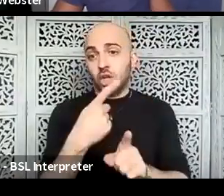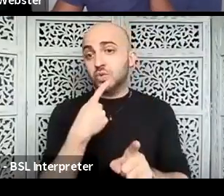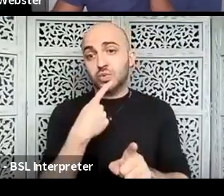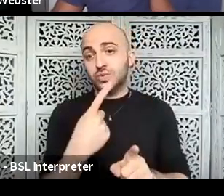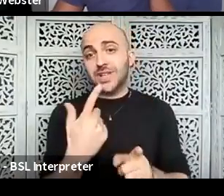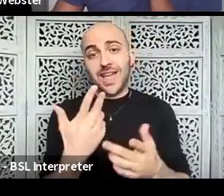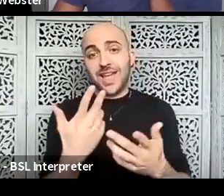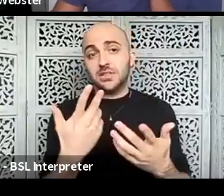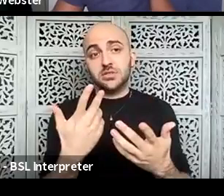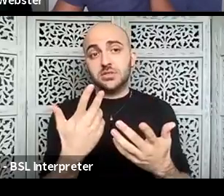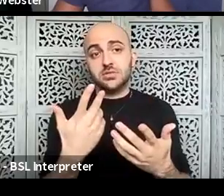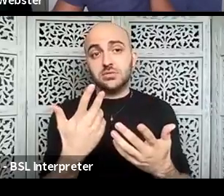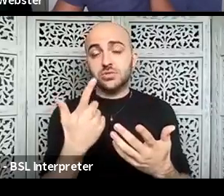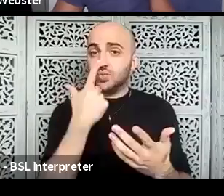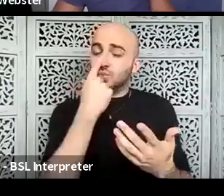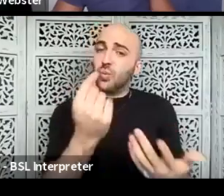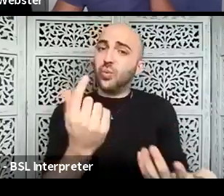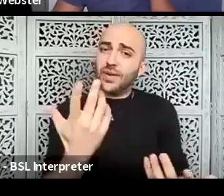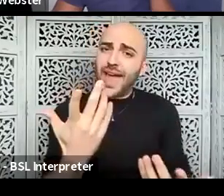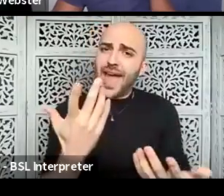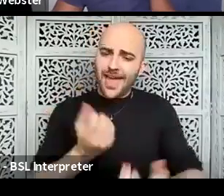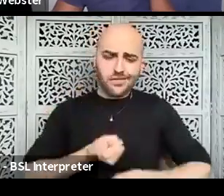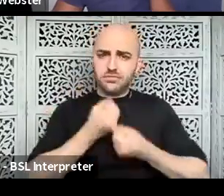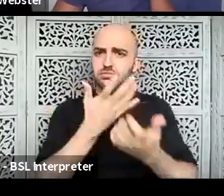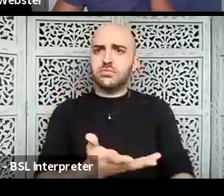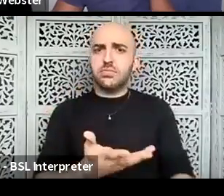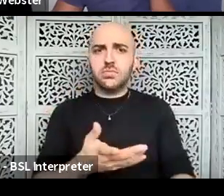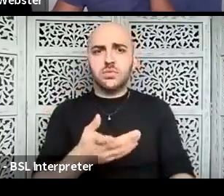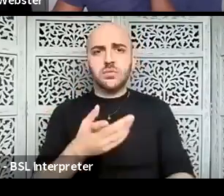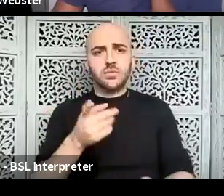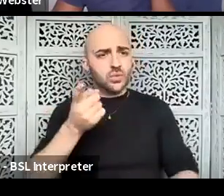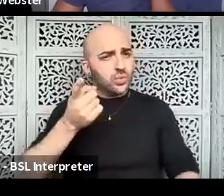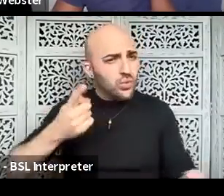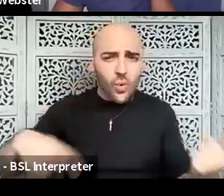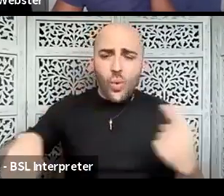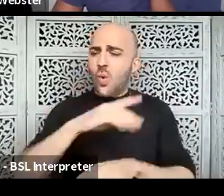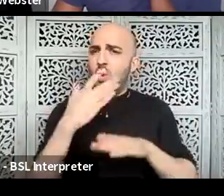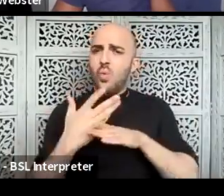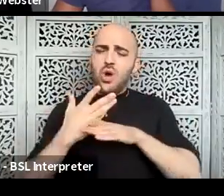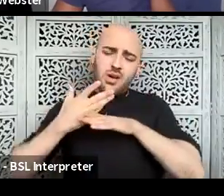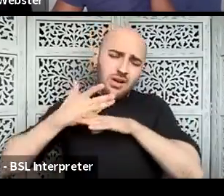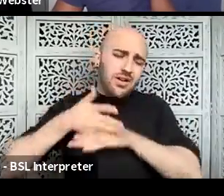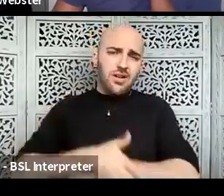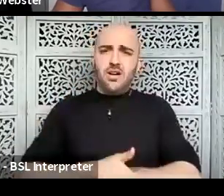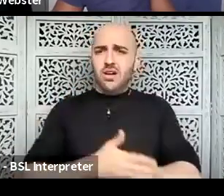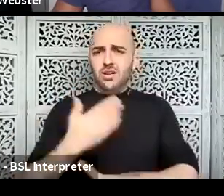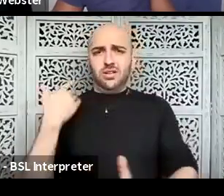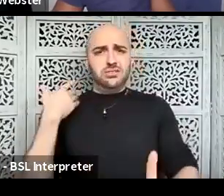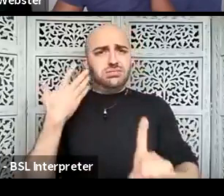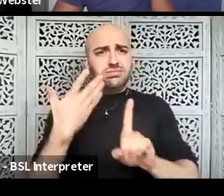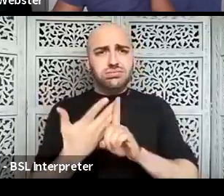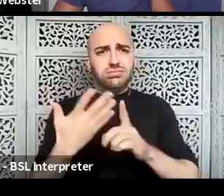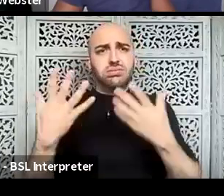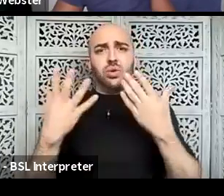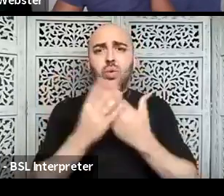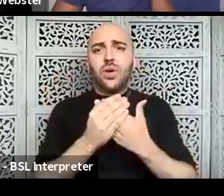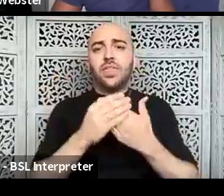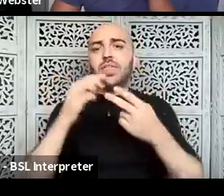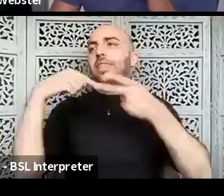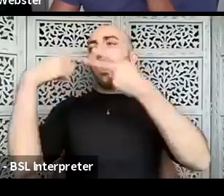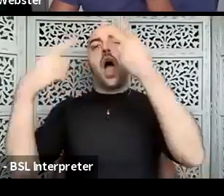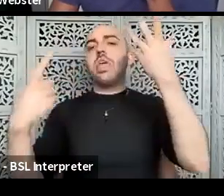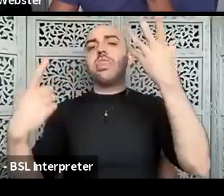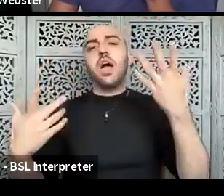look, you've all worked incredibly hard over the last year, along with all the other sort of unsung heroes